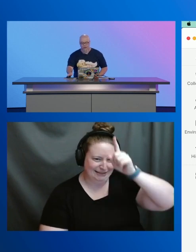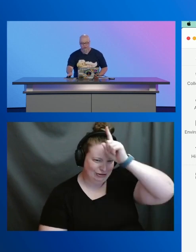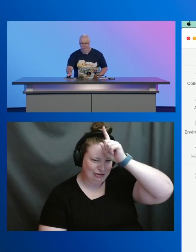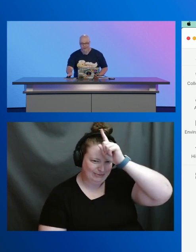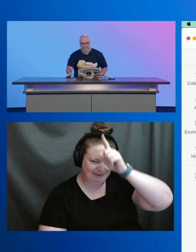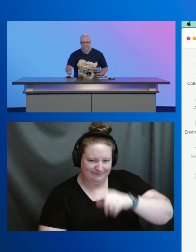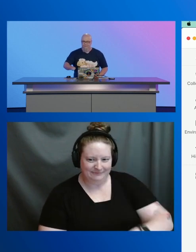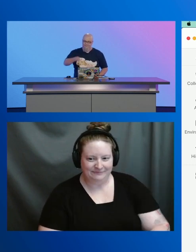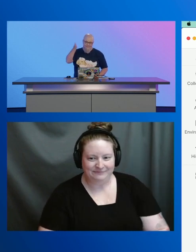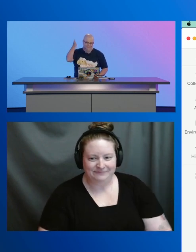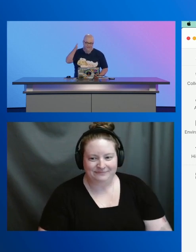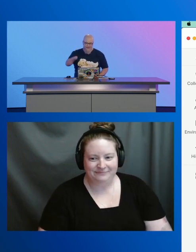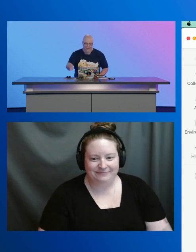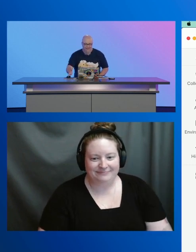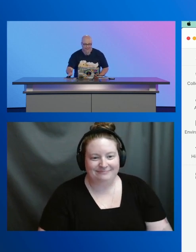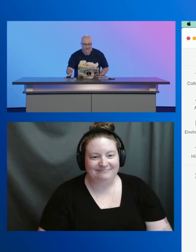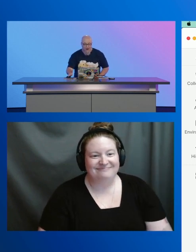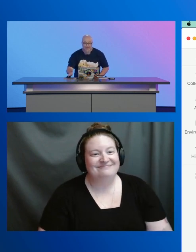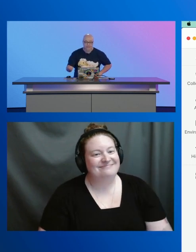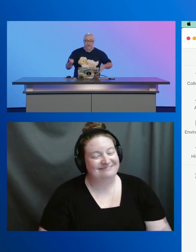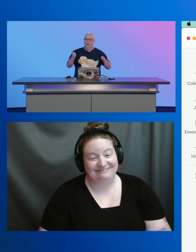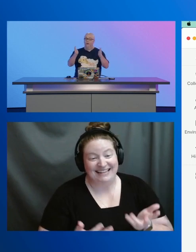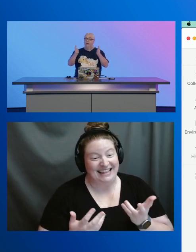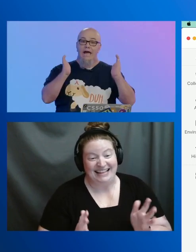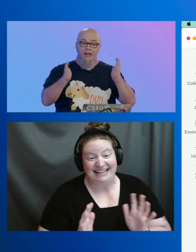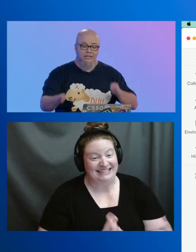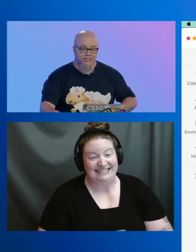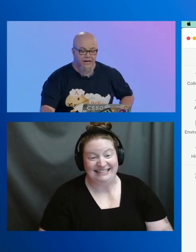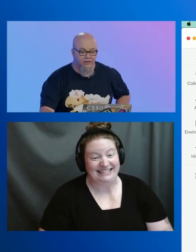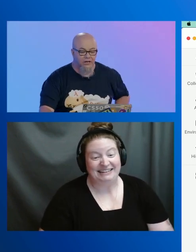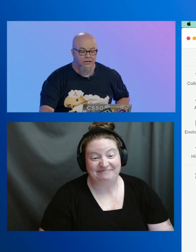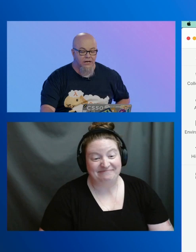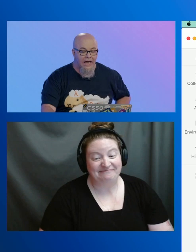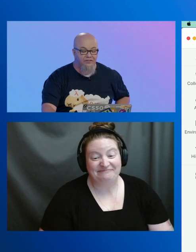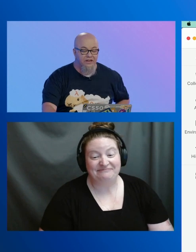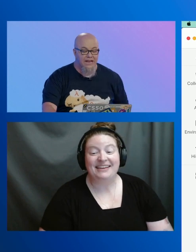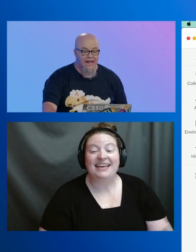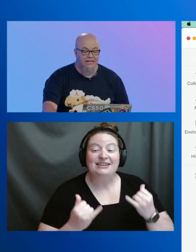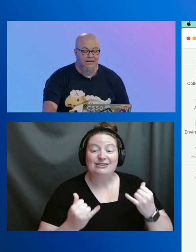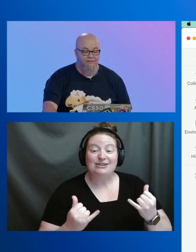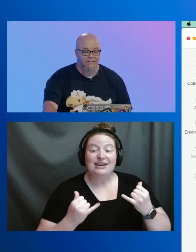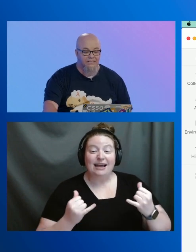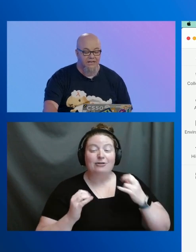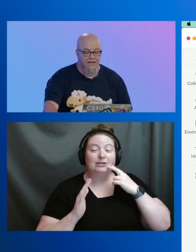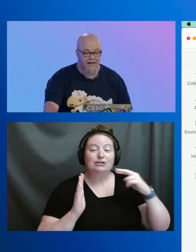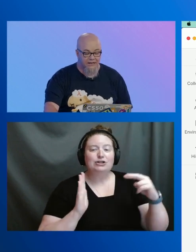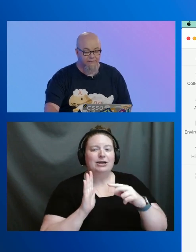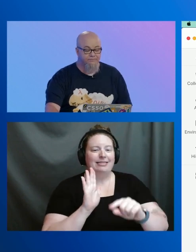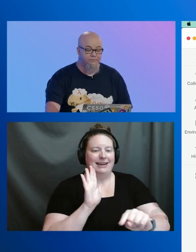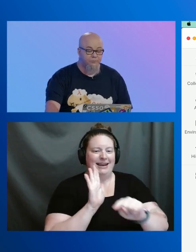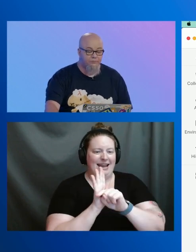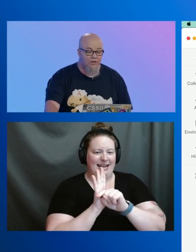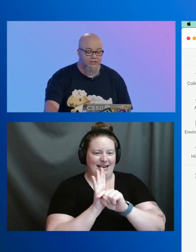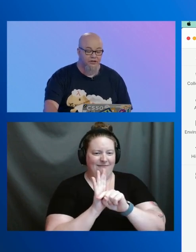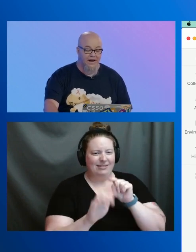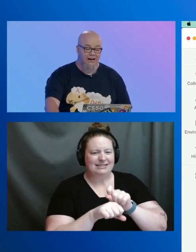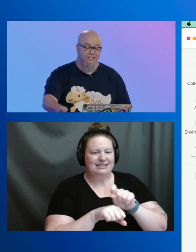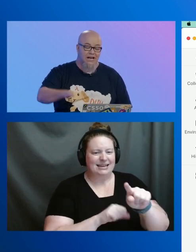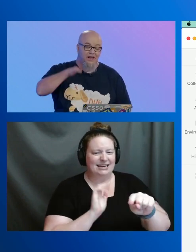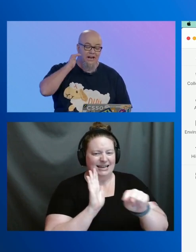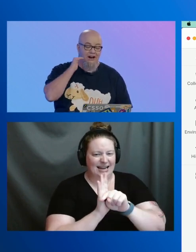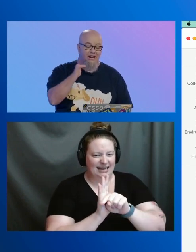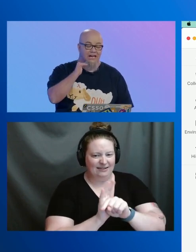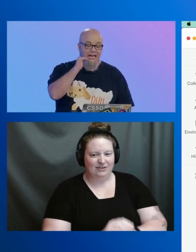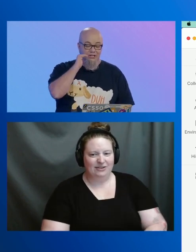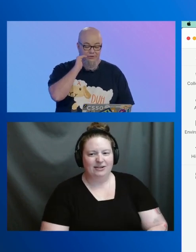moderner Schönheit. That's all I got. All right, so now let's take a look at the negative. Let's send a negative. So the